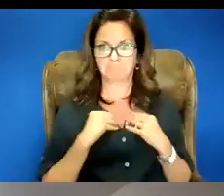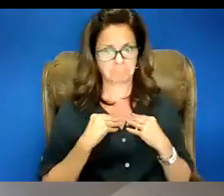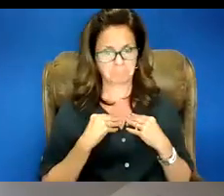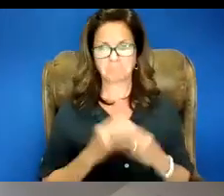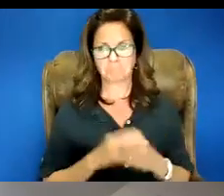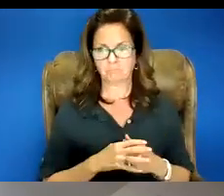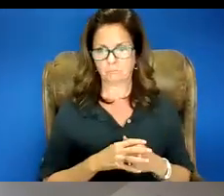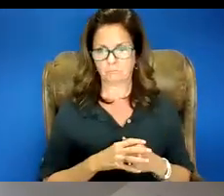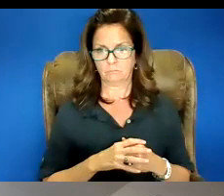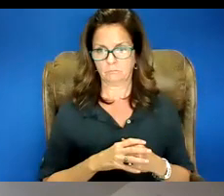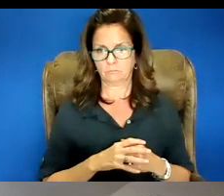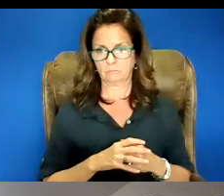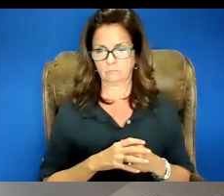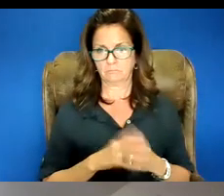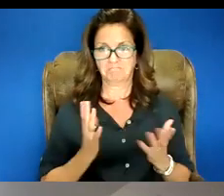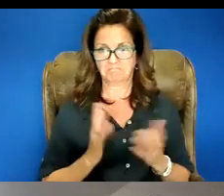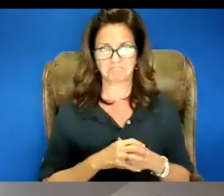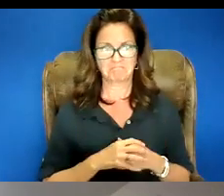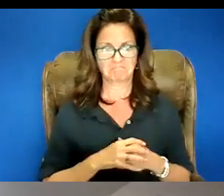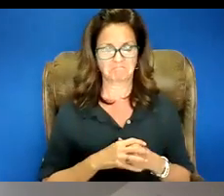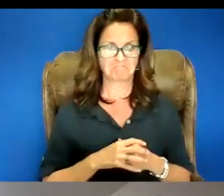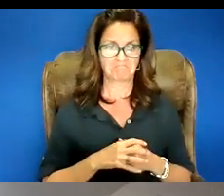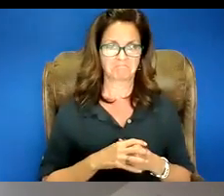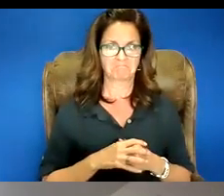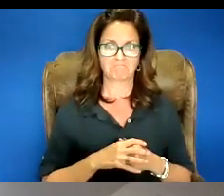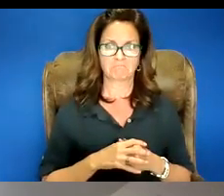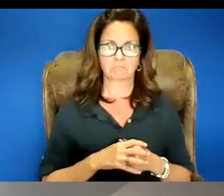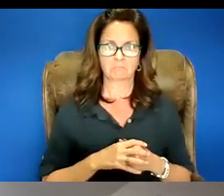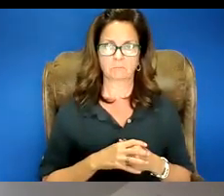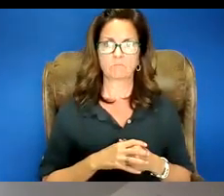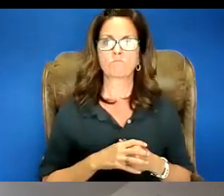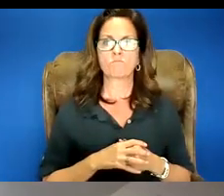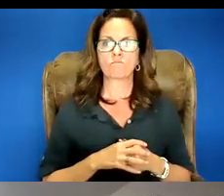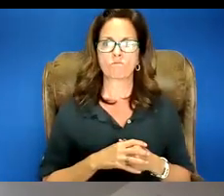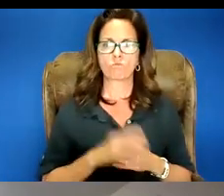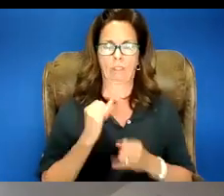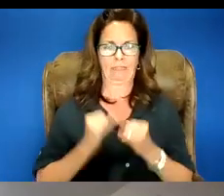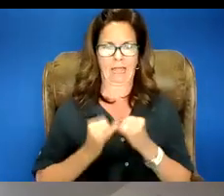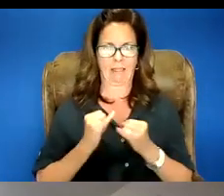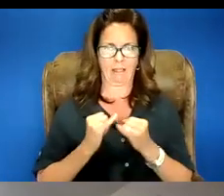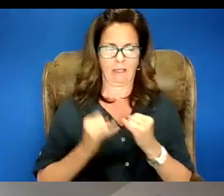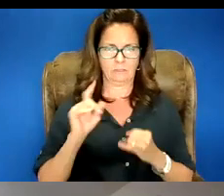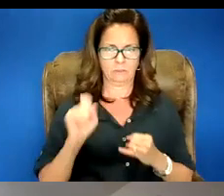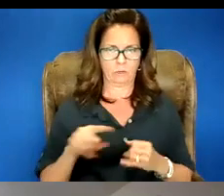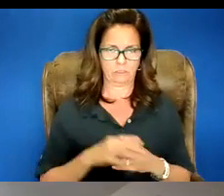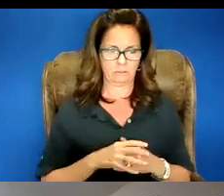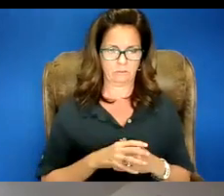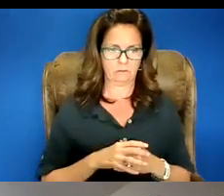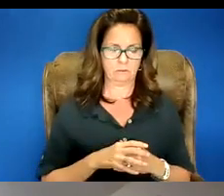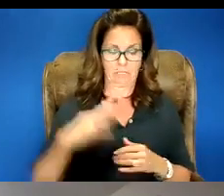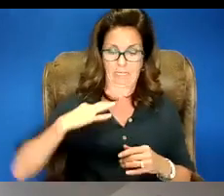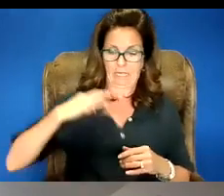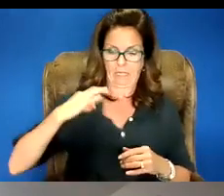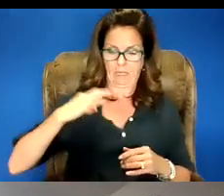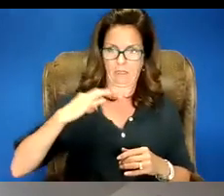yeah, that's pretty much where that is. Cool. This is the last question so far. The application